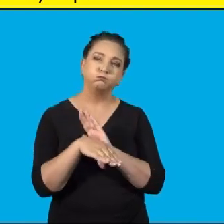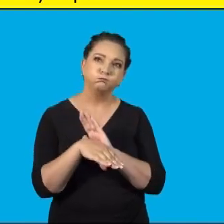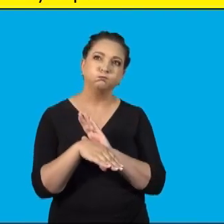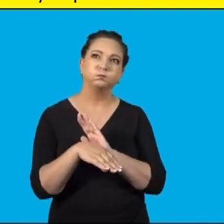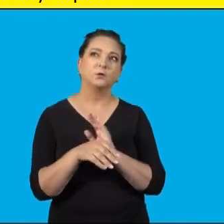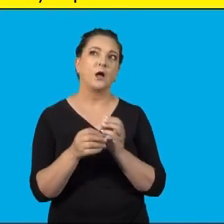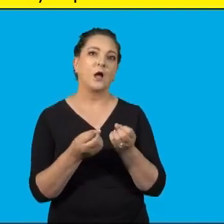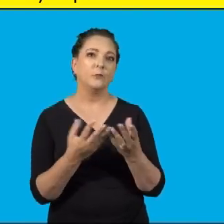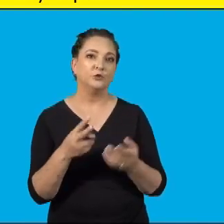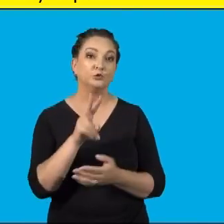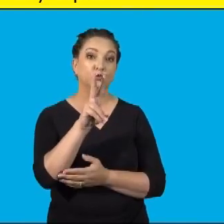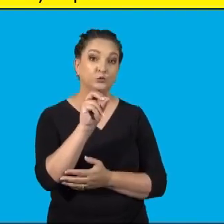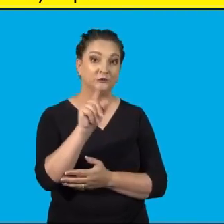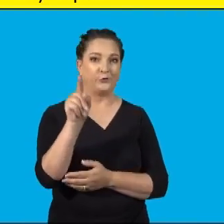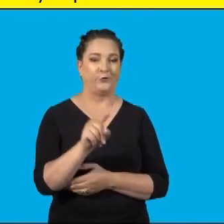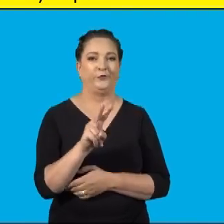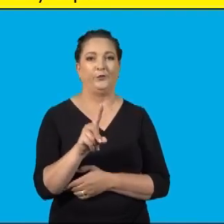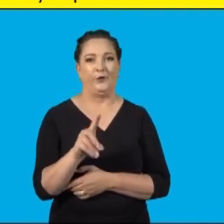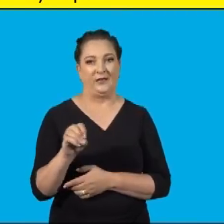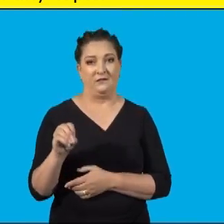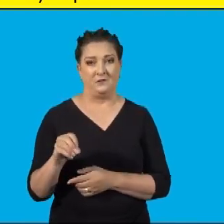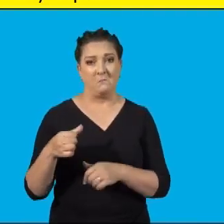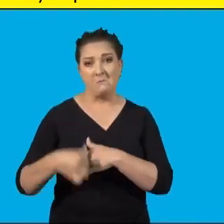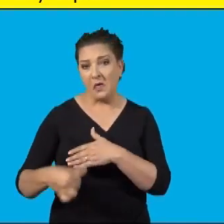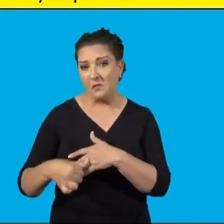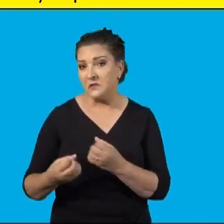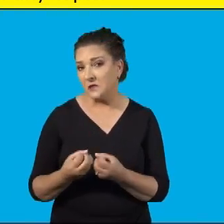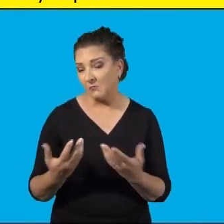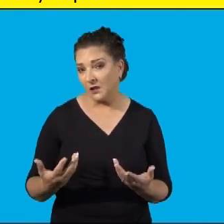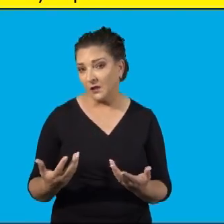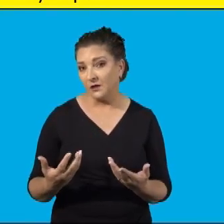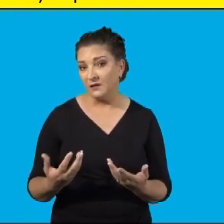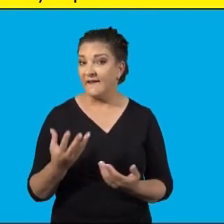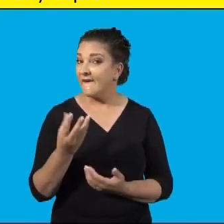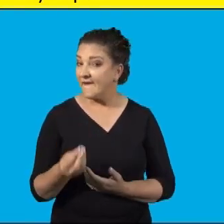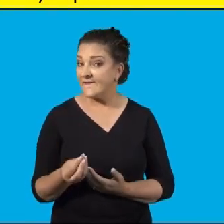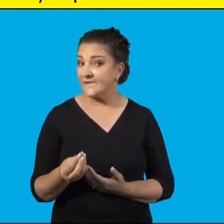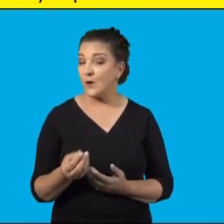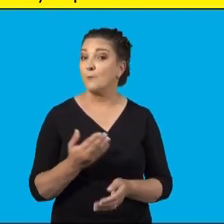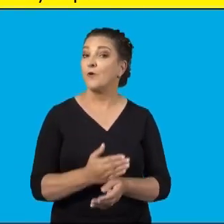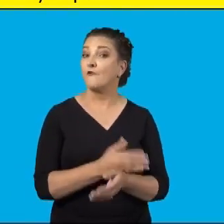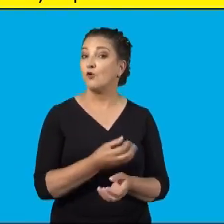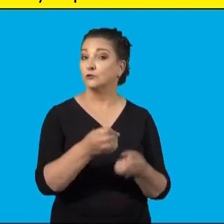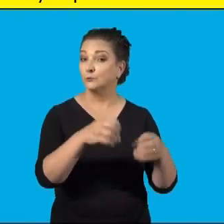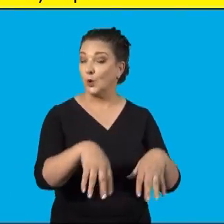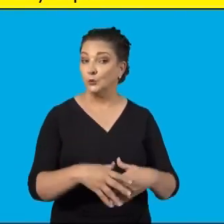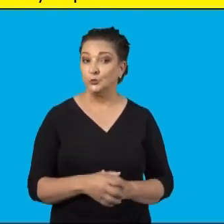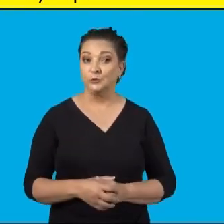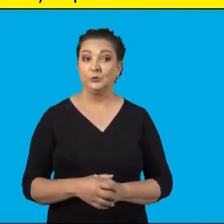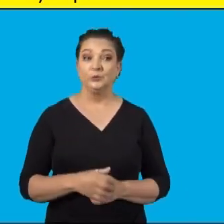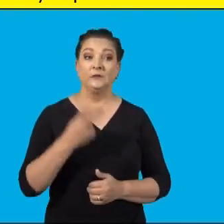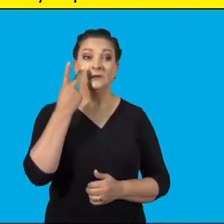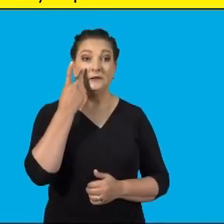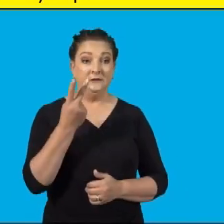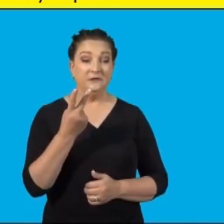rate, which is 20 over 100. For how many months did we have this asset before we disposed it? You